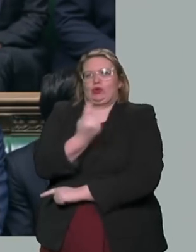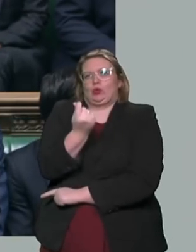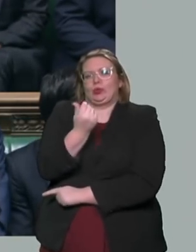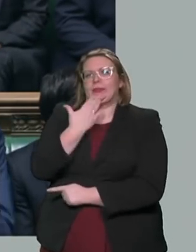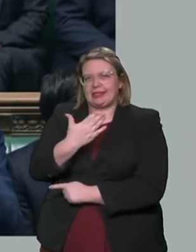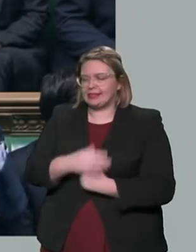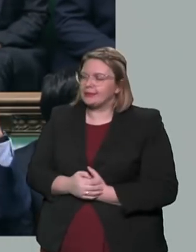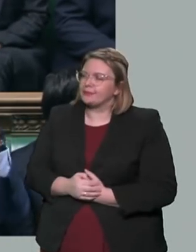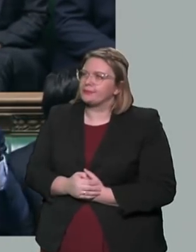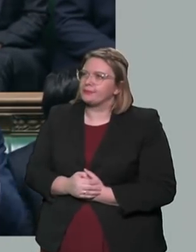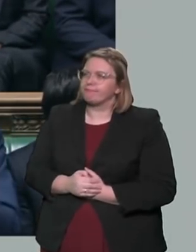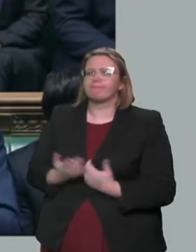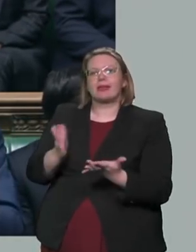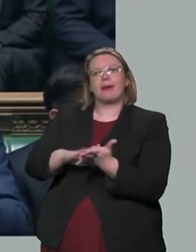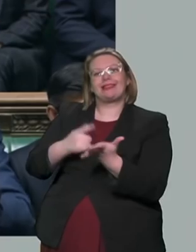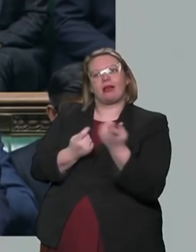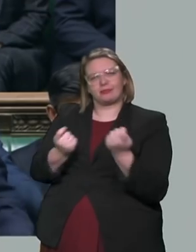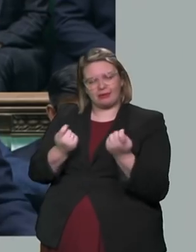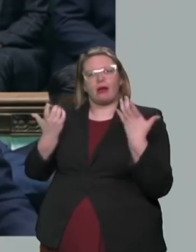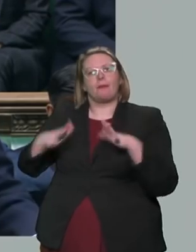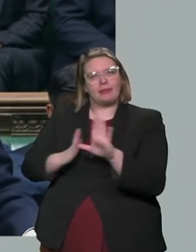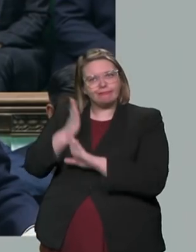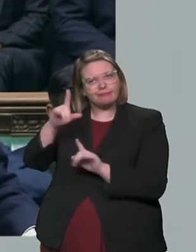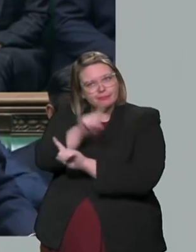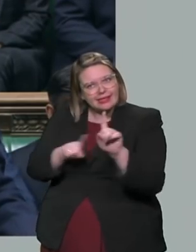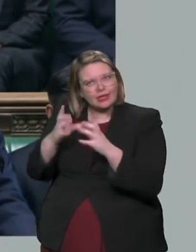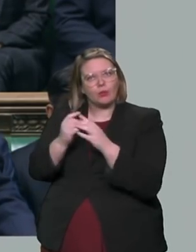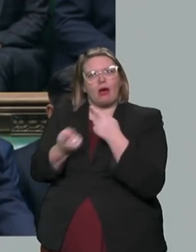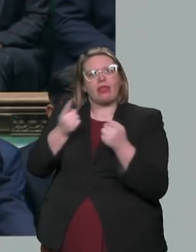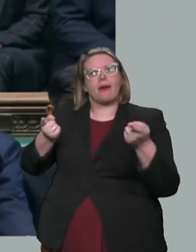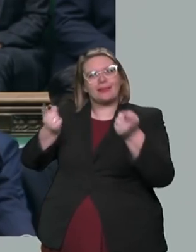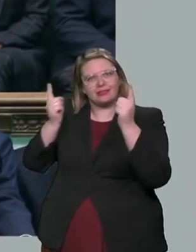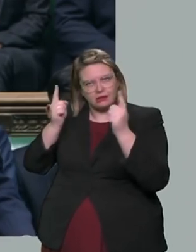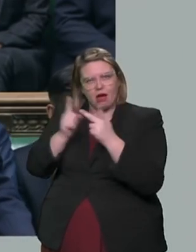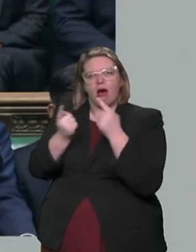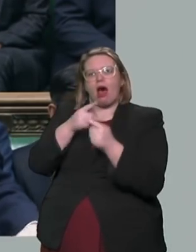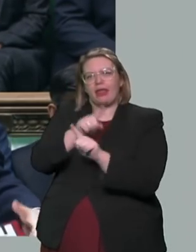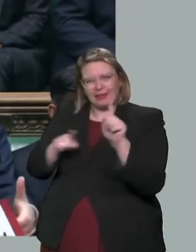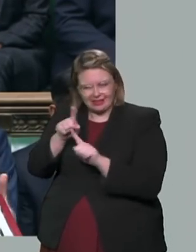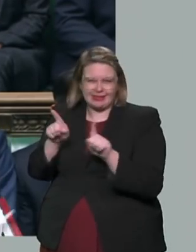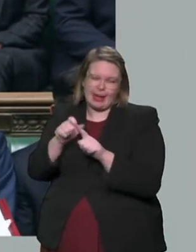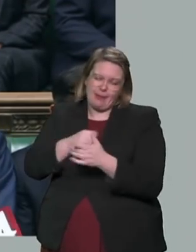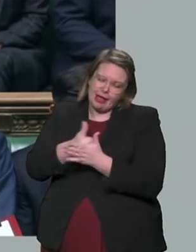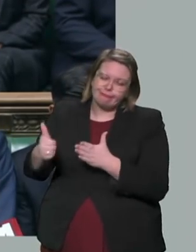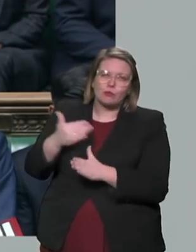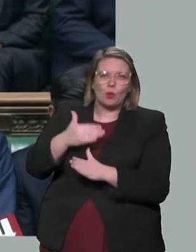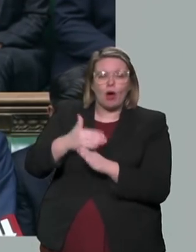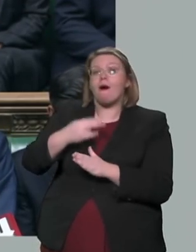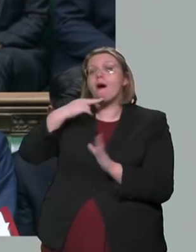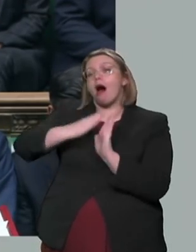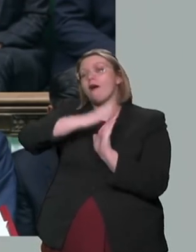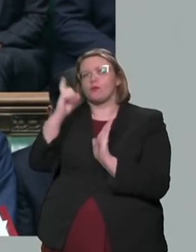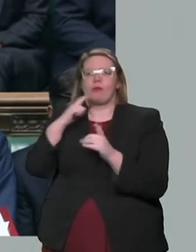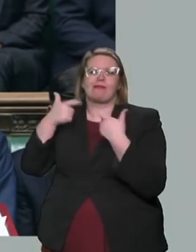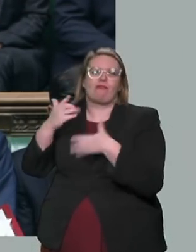now. Mr. Speaker, this morning I had meetings with ministerial colleagues and others in addition to my duties in this House. I shall have further such